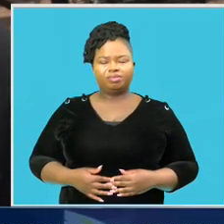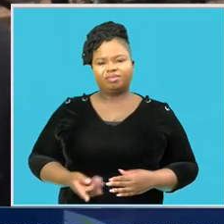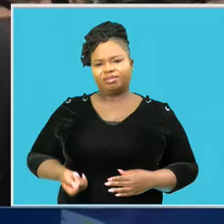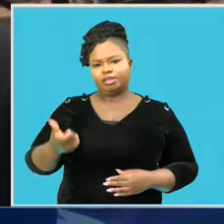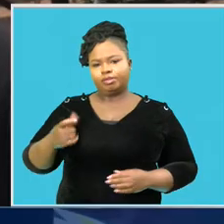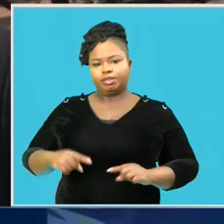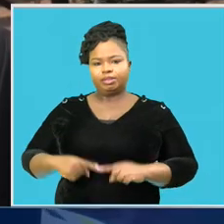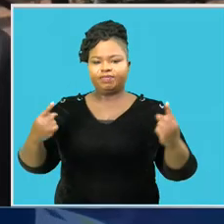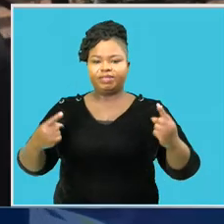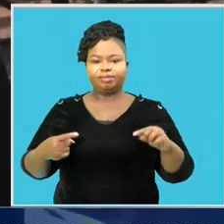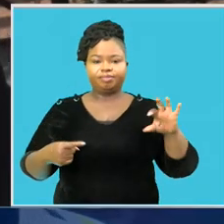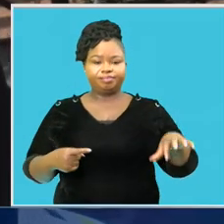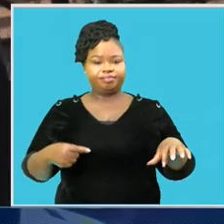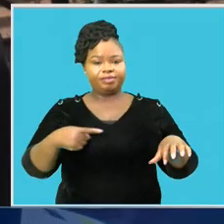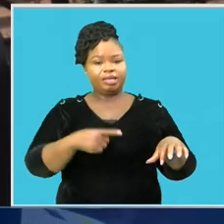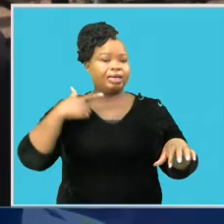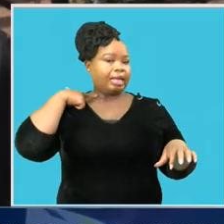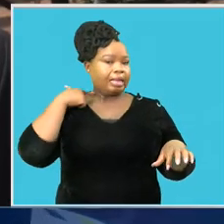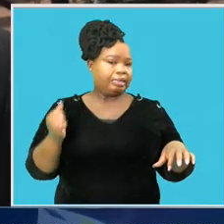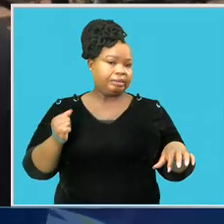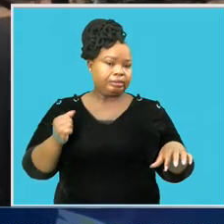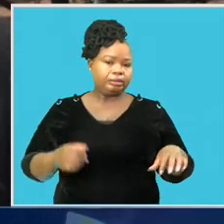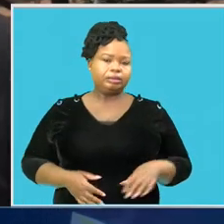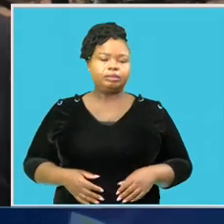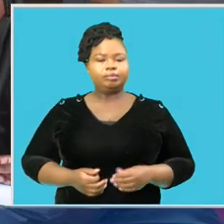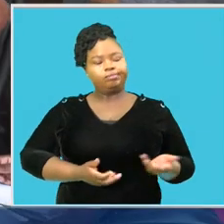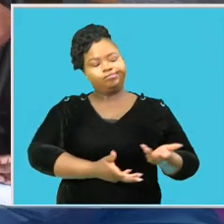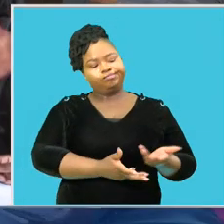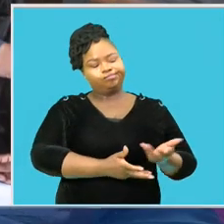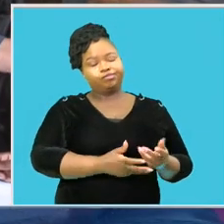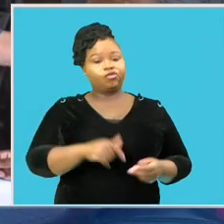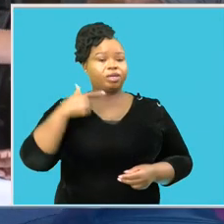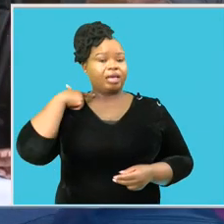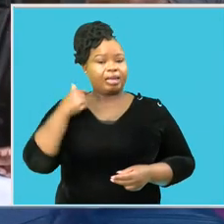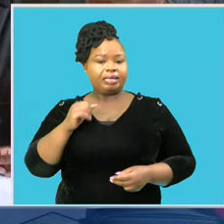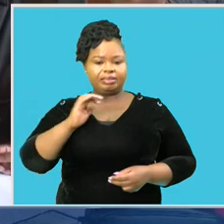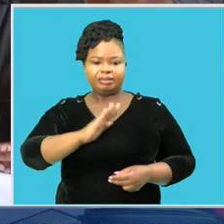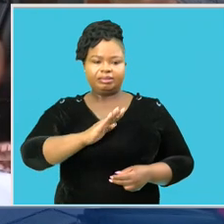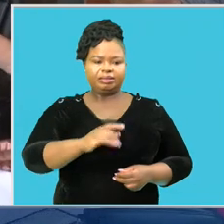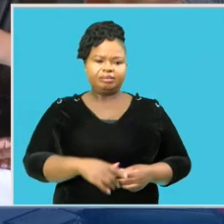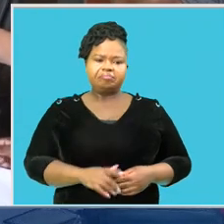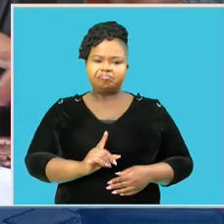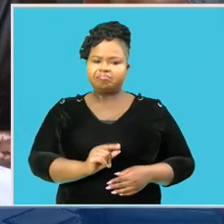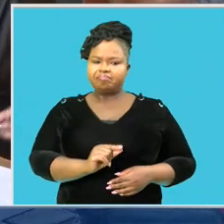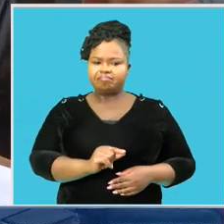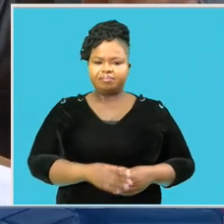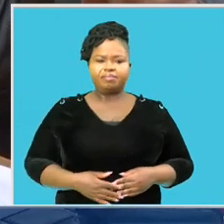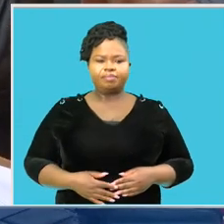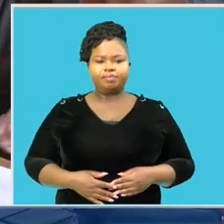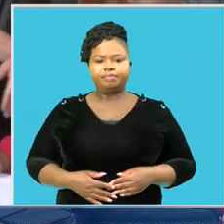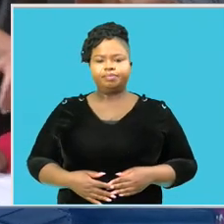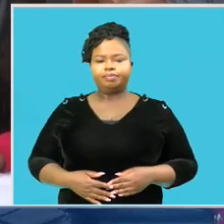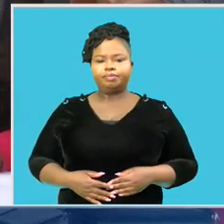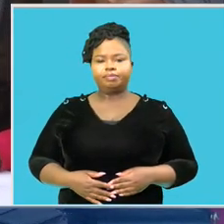to Alexander. It was interesting when I was speaking to Alexander that now you have a lot of